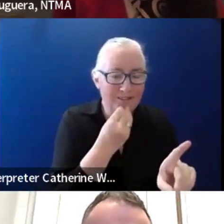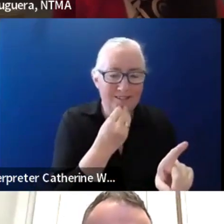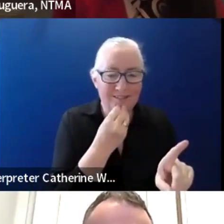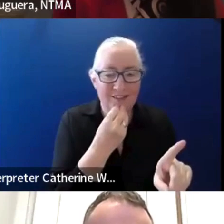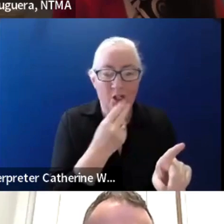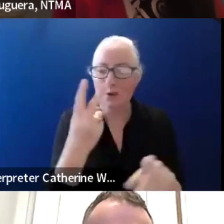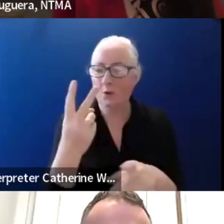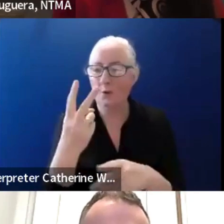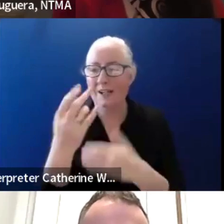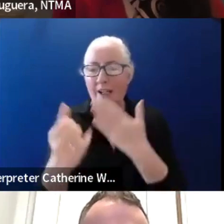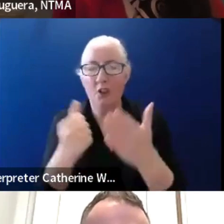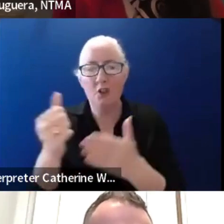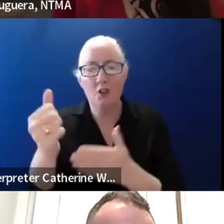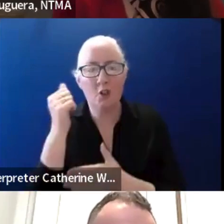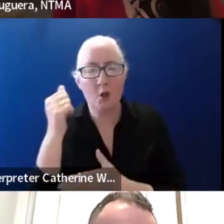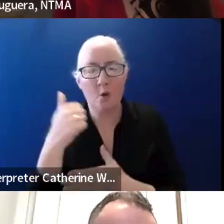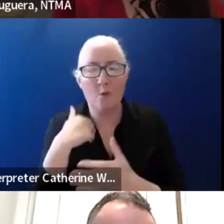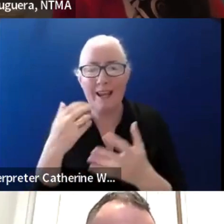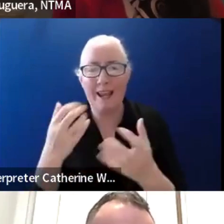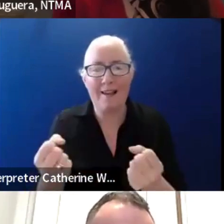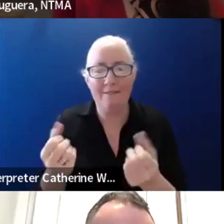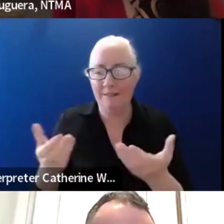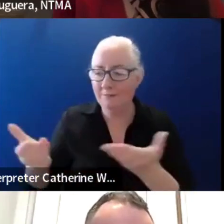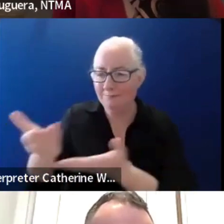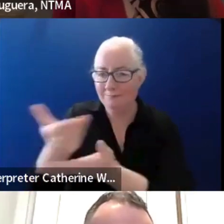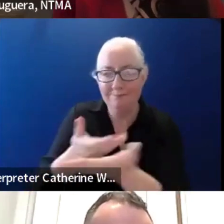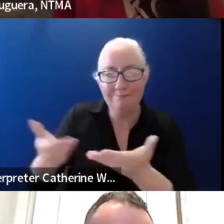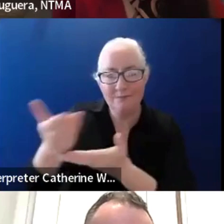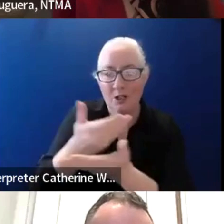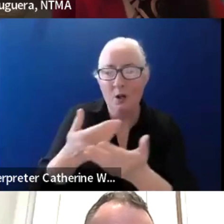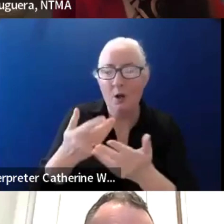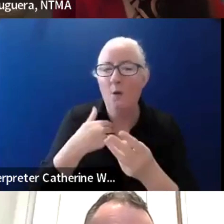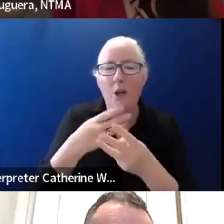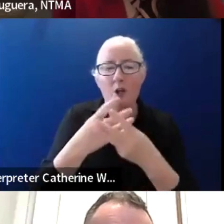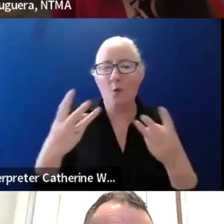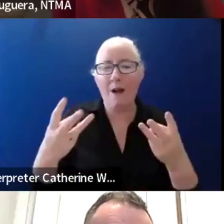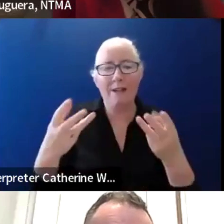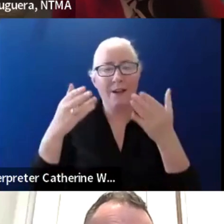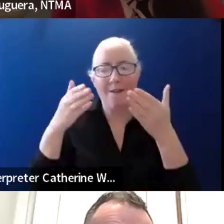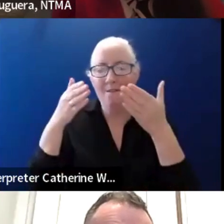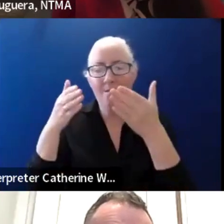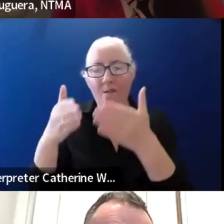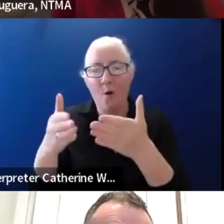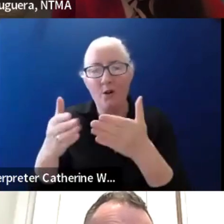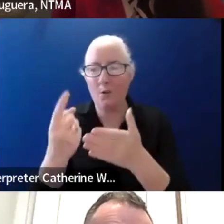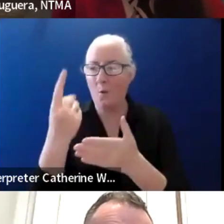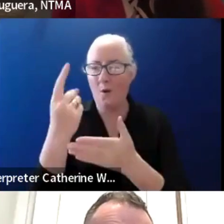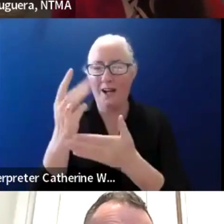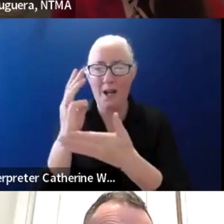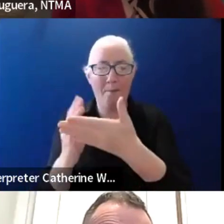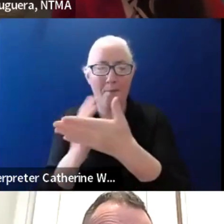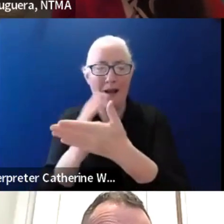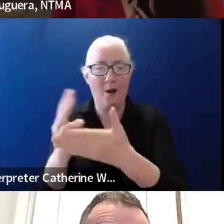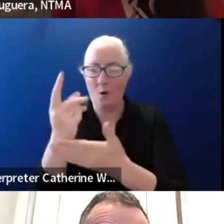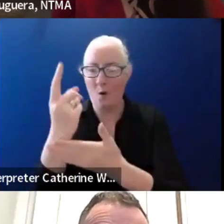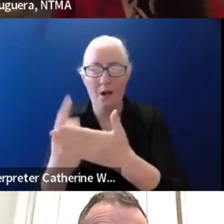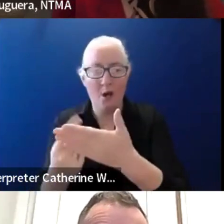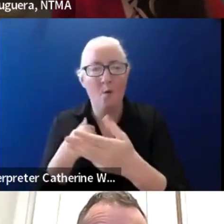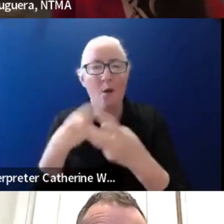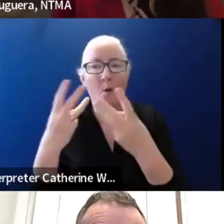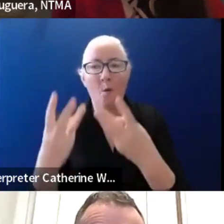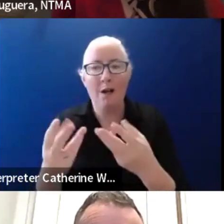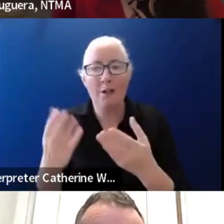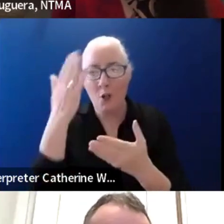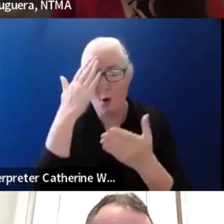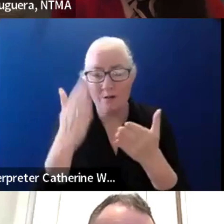2 years ago, we had a discussion about we don't want to focus just on the fun side of things. We also want to